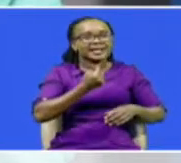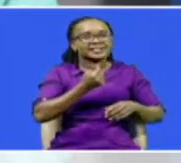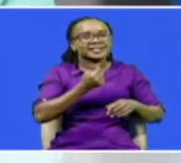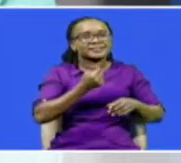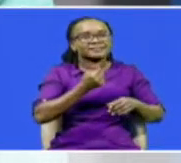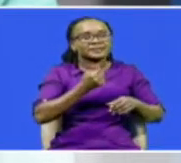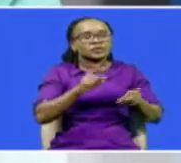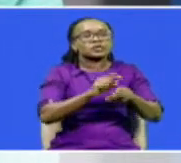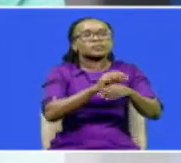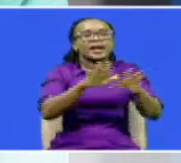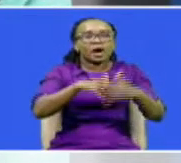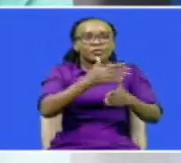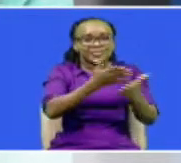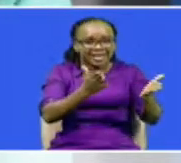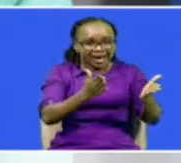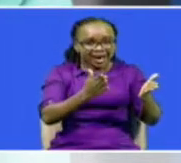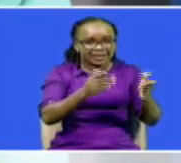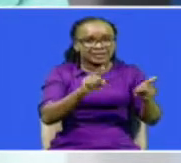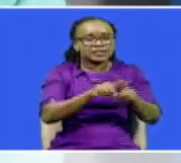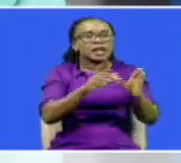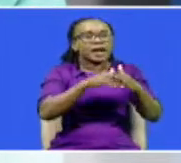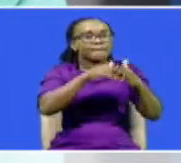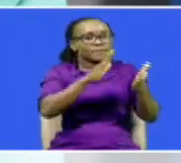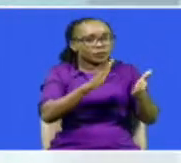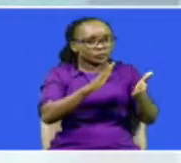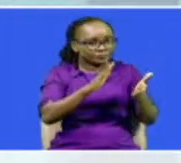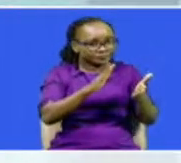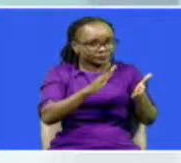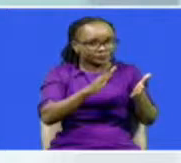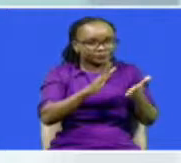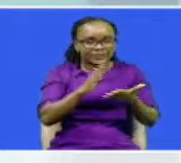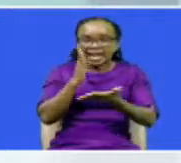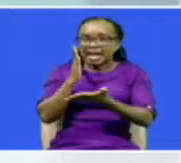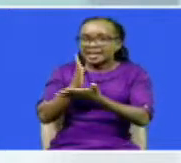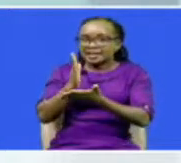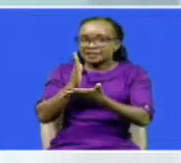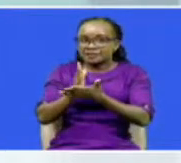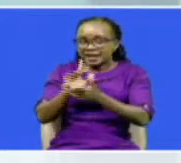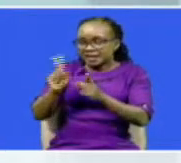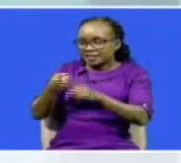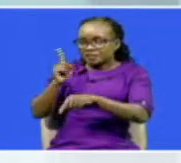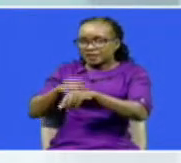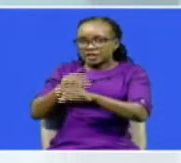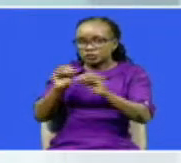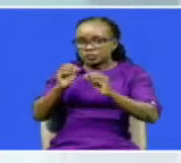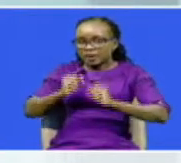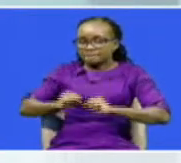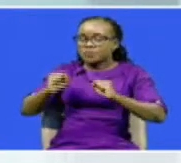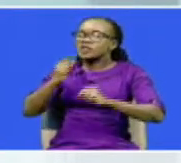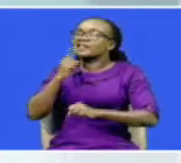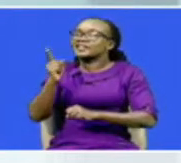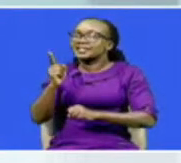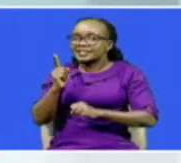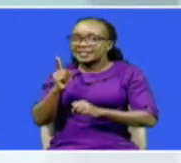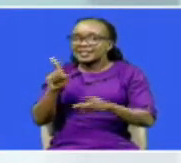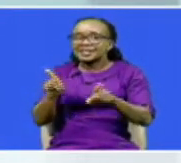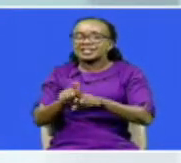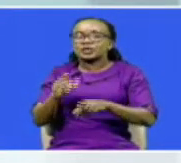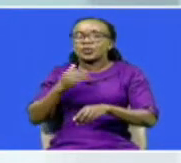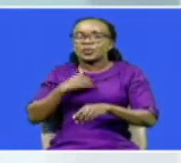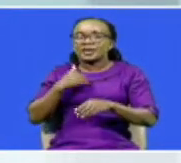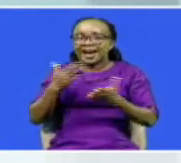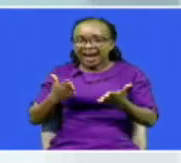there. So why not deal with these moles once and for all? In fact, it's not the first time my boss has said that. And you know, he has